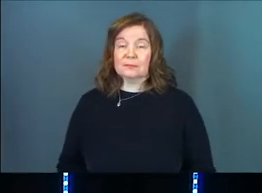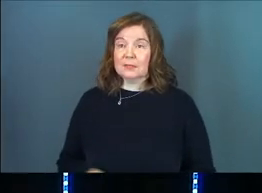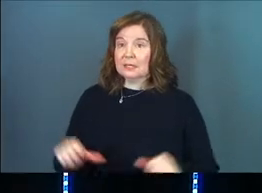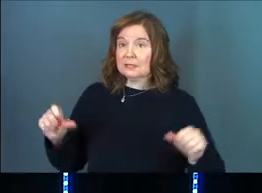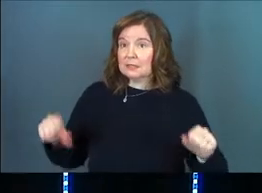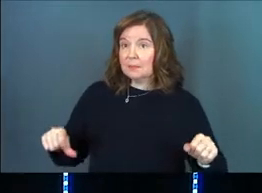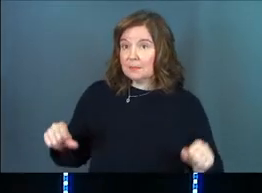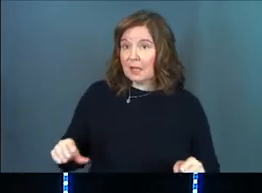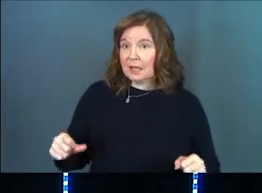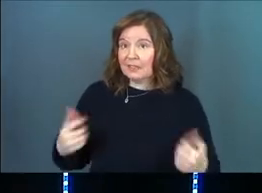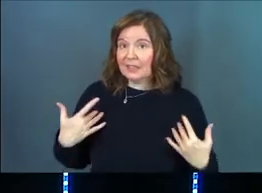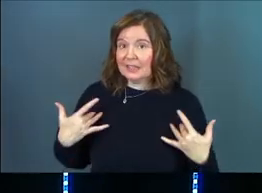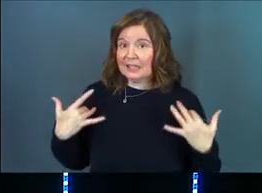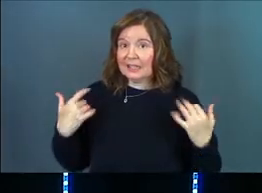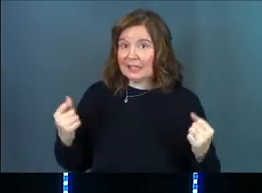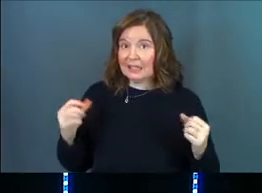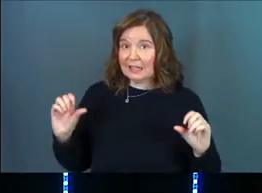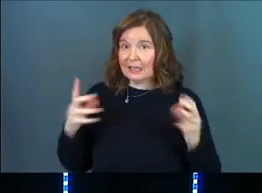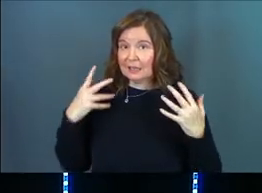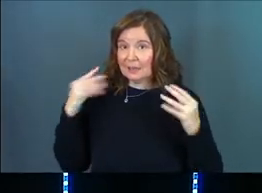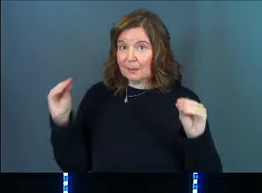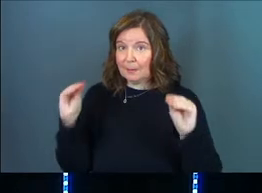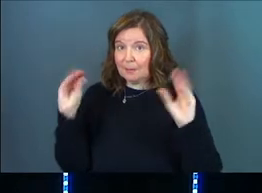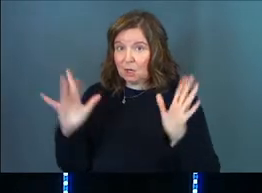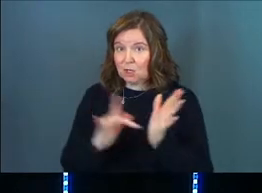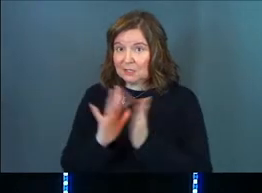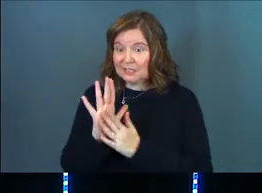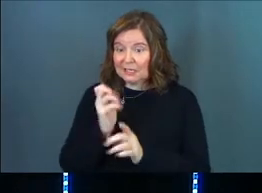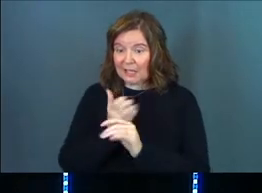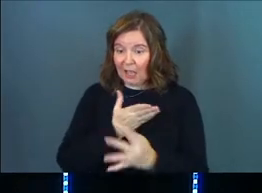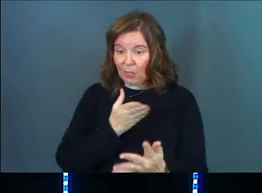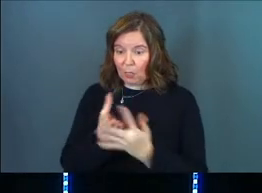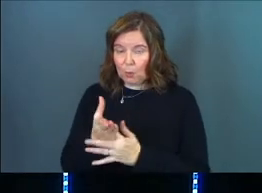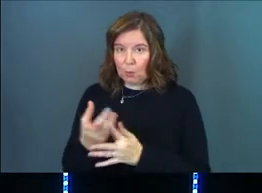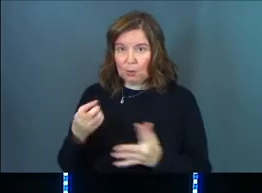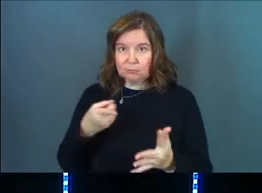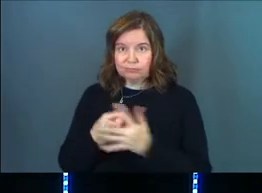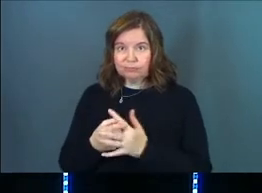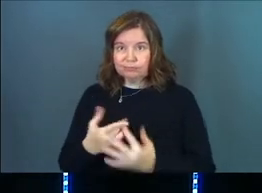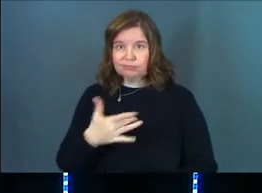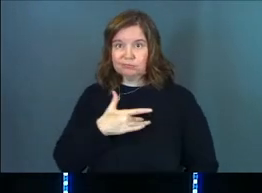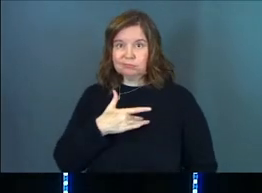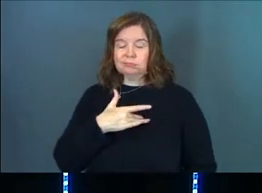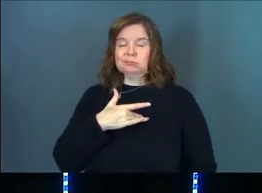Is it possible that the healing miracle of Jesus got through to an enemy